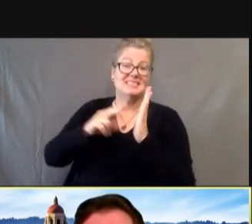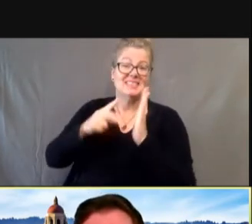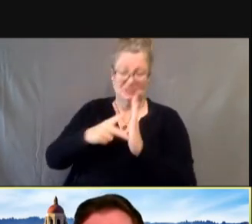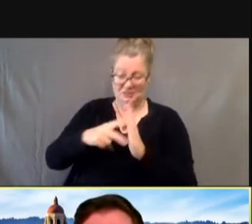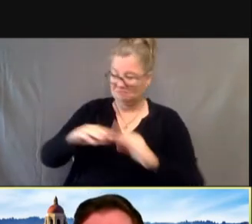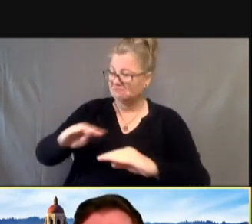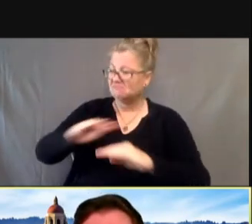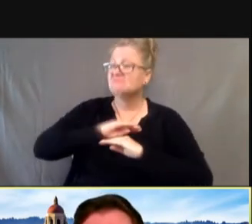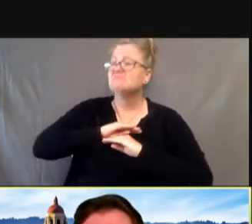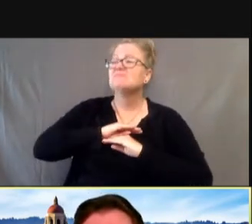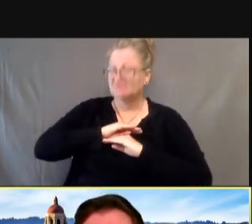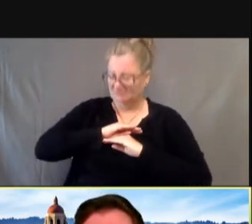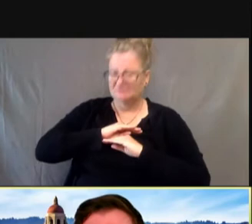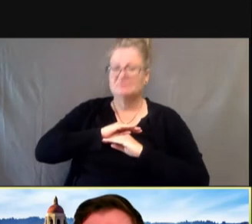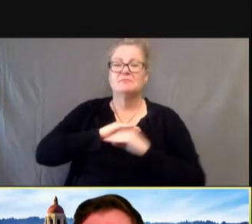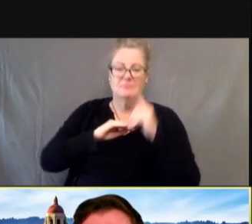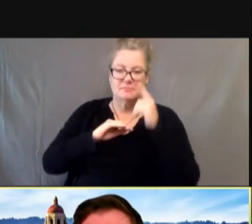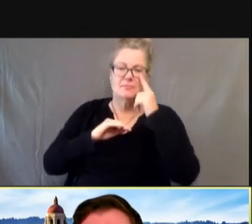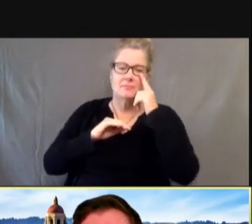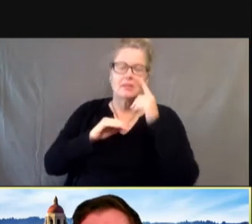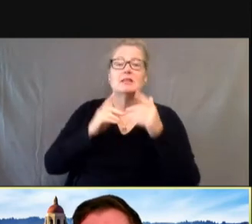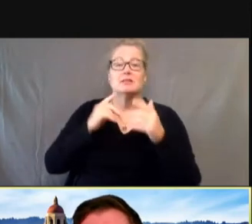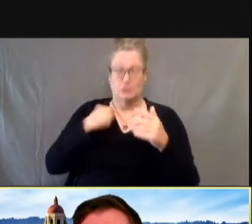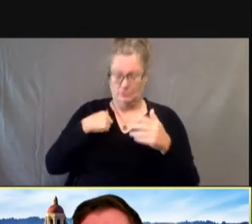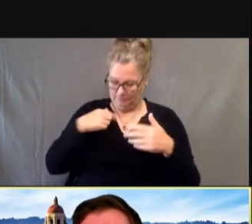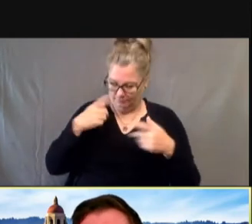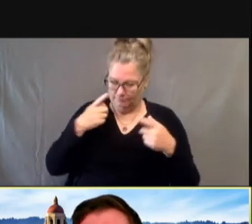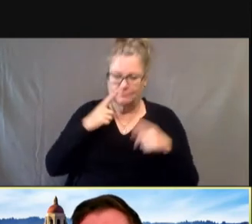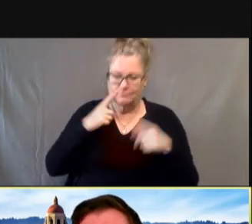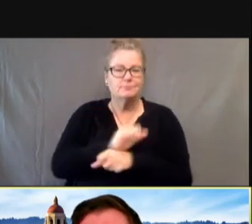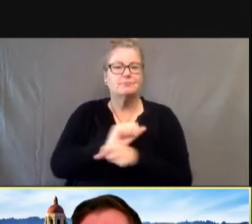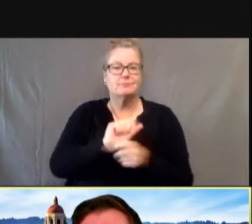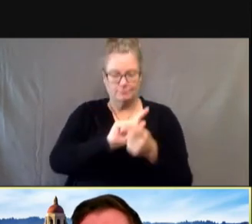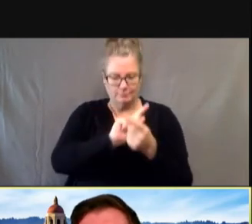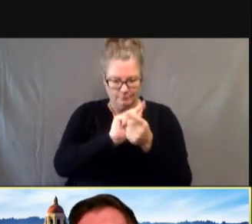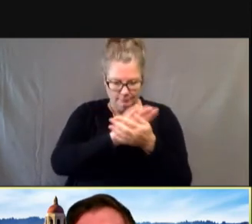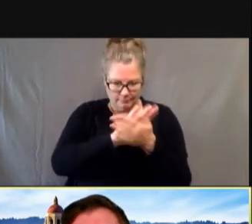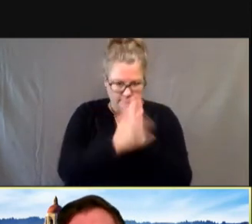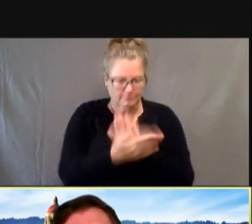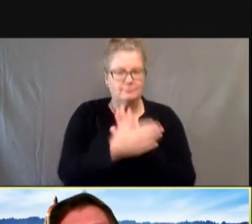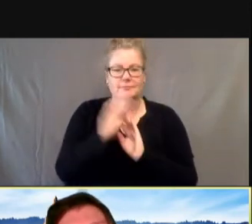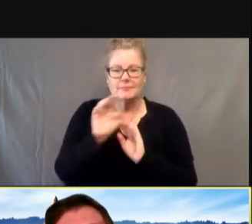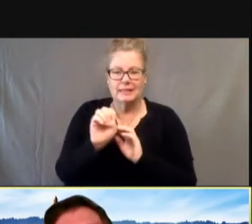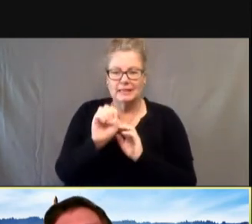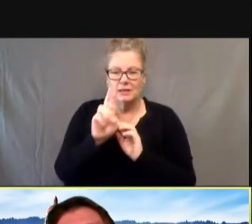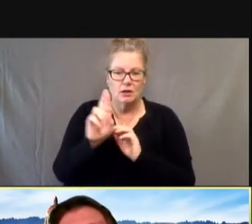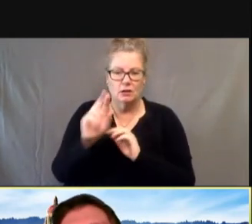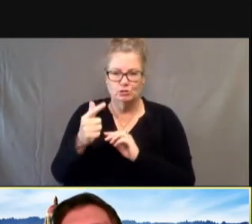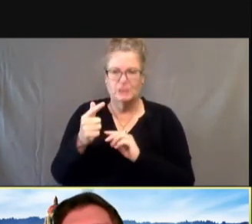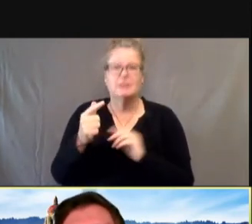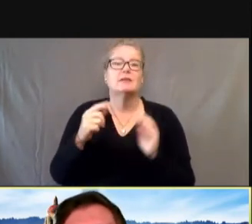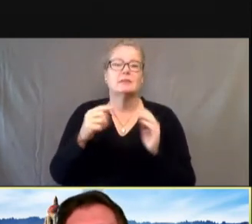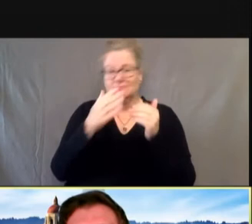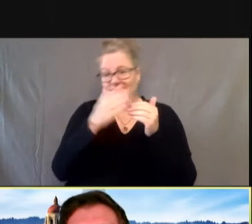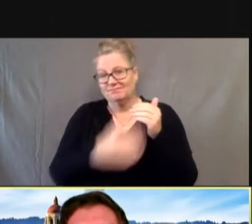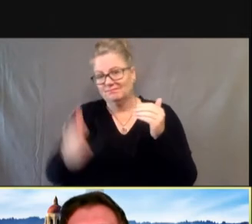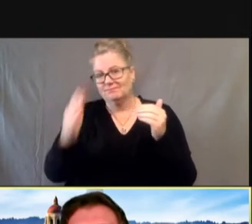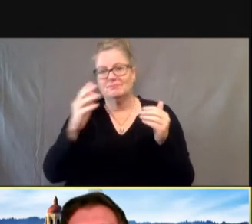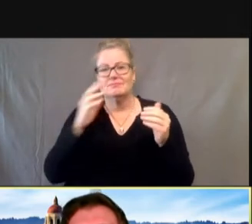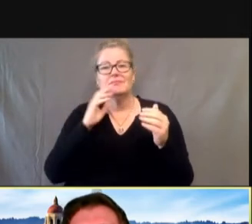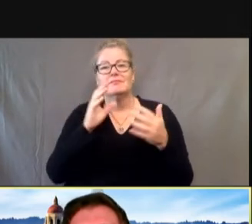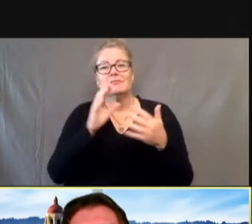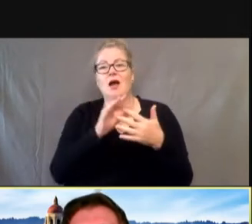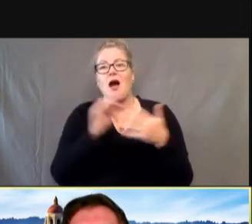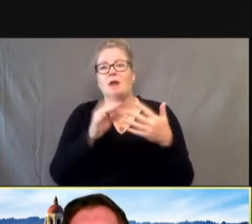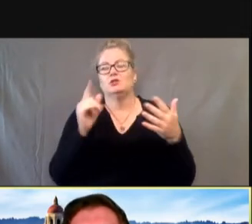And so once we became an ERG, that opened up a lot of possibilities to us in terms